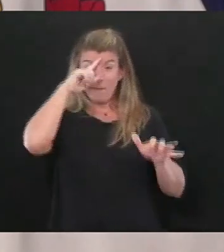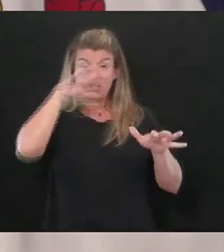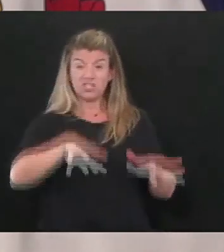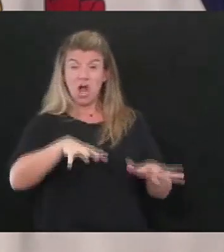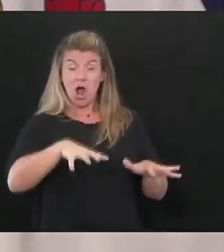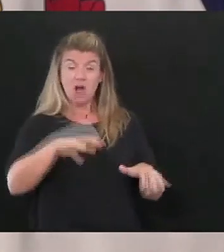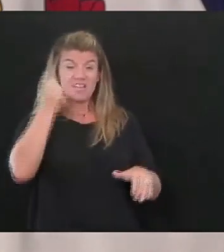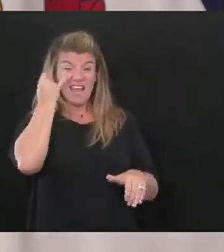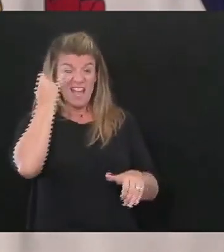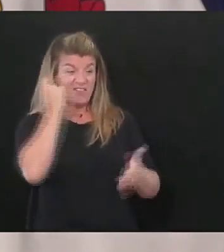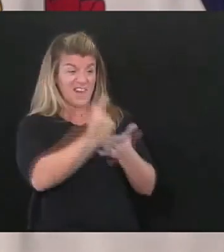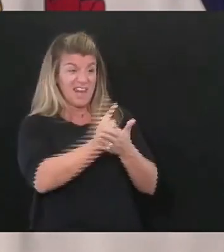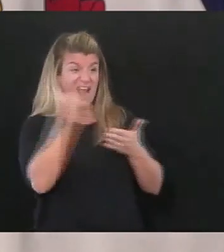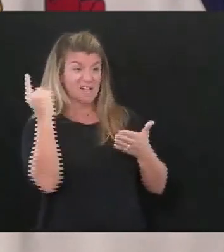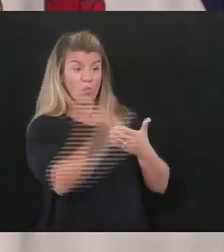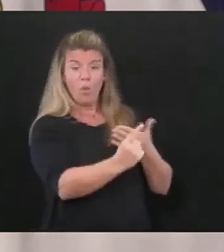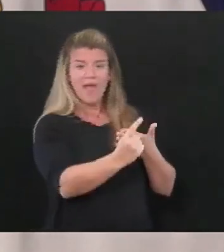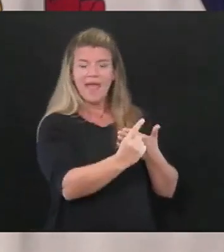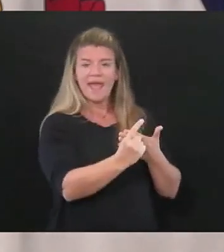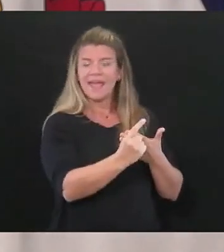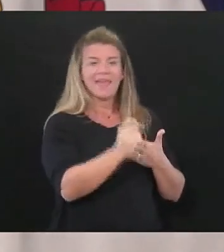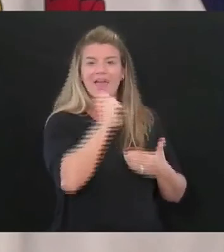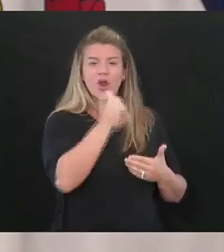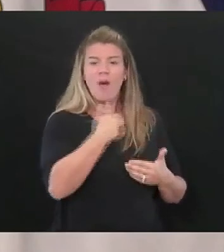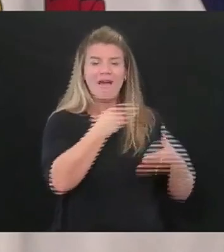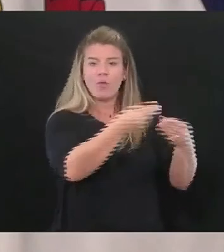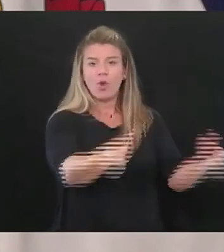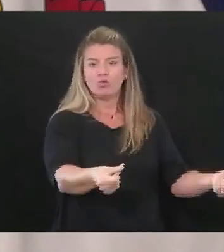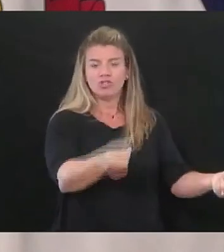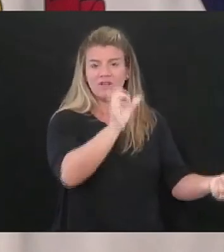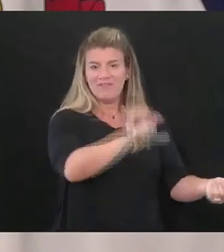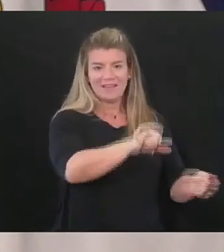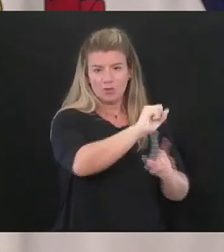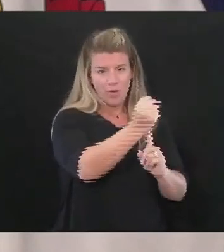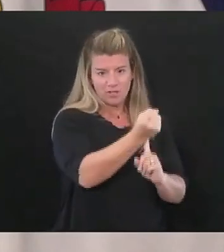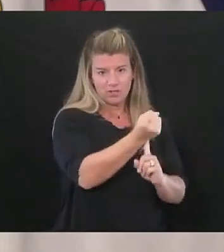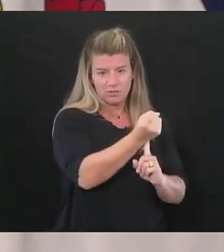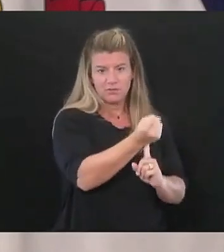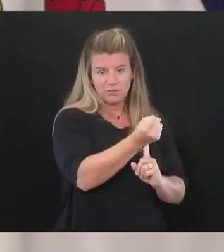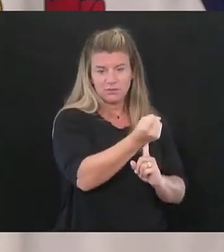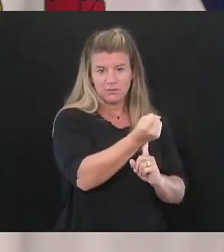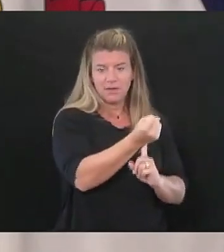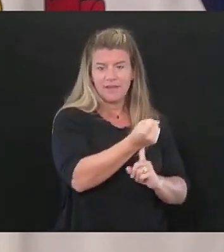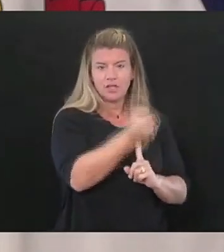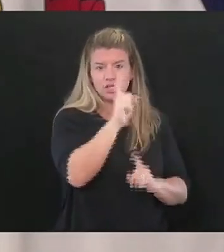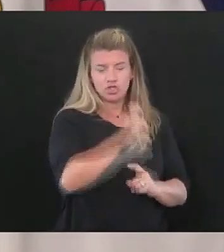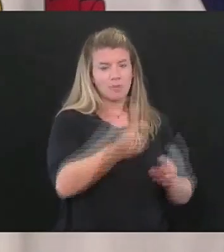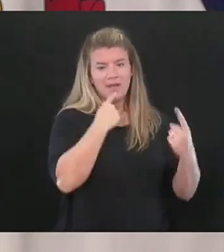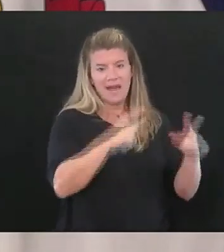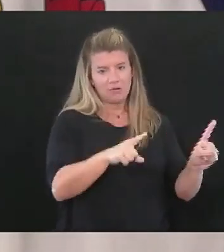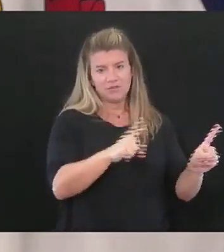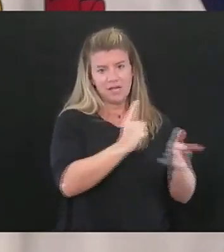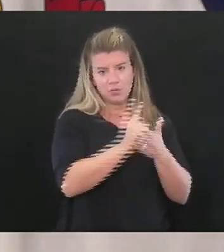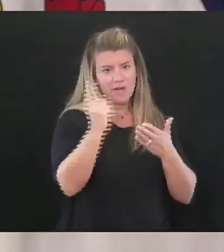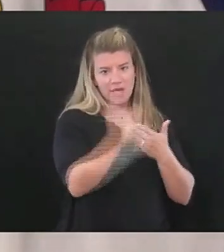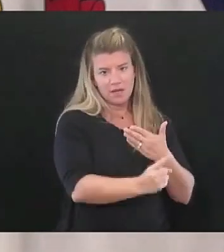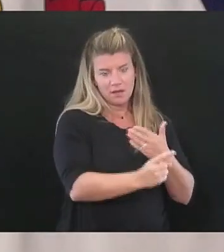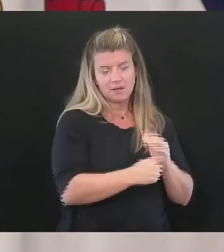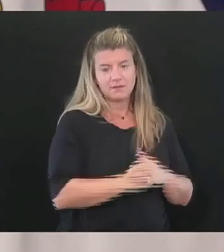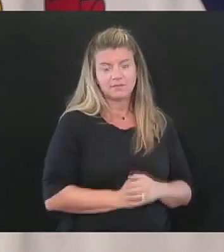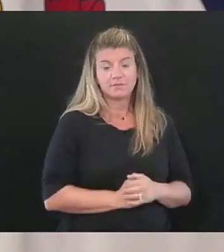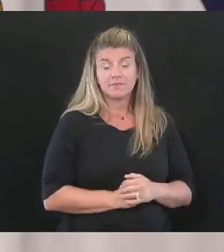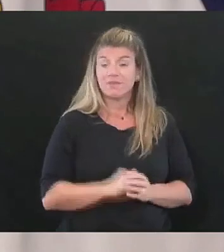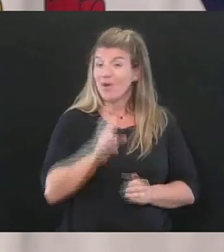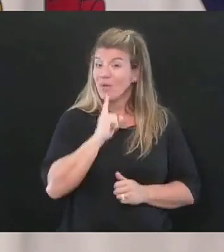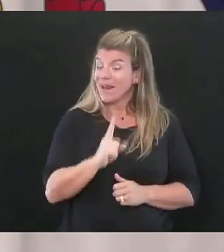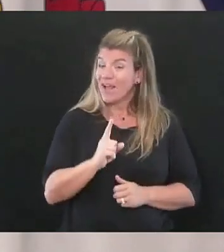into next week and we don't have a resolution of some kind, you know, that'll be out there. But the biggest